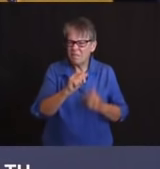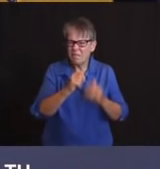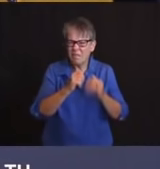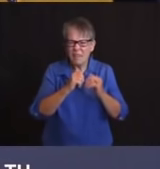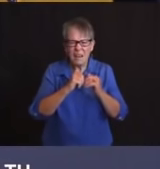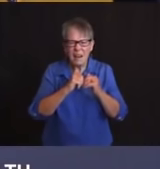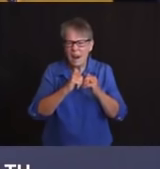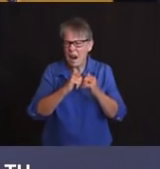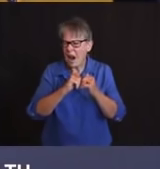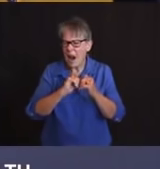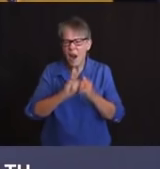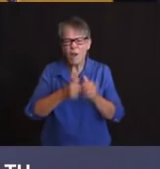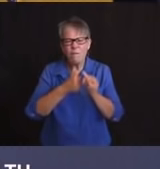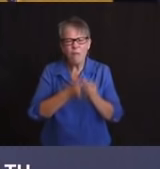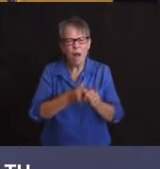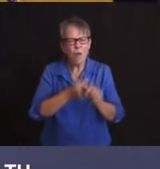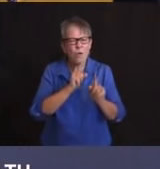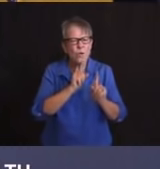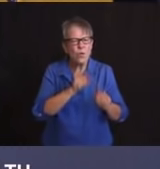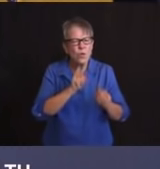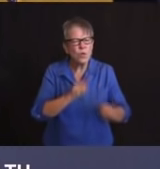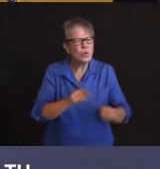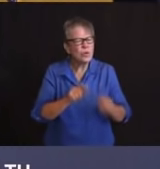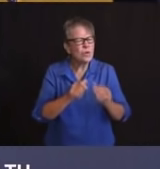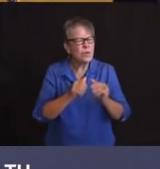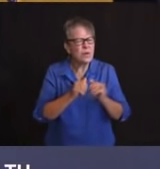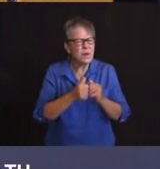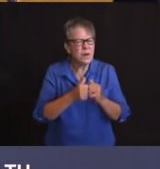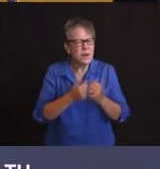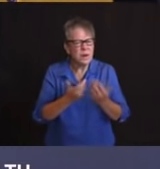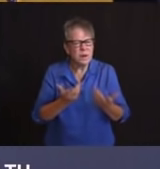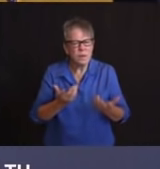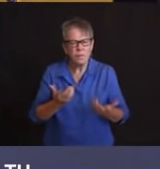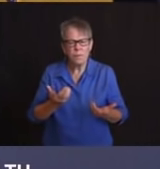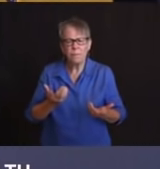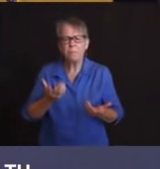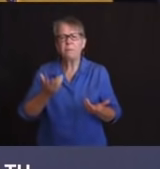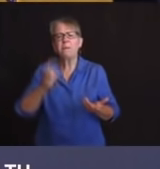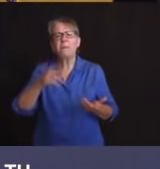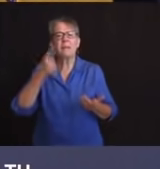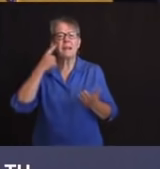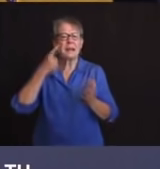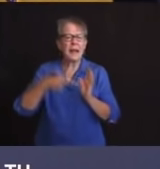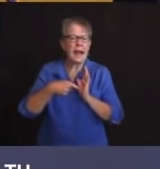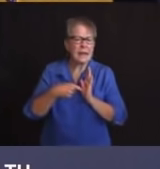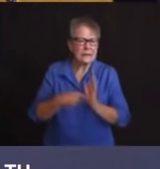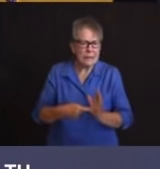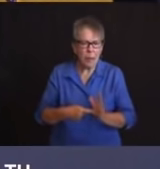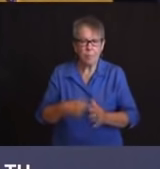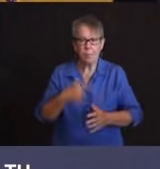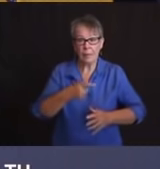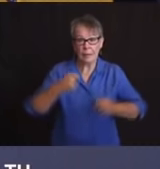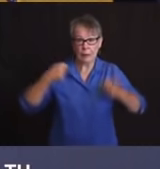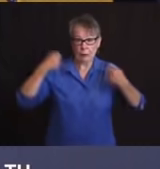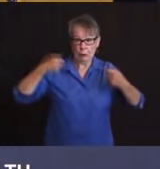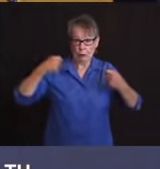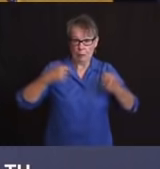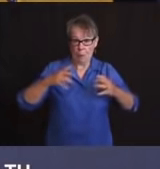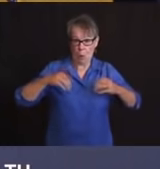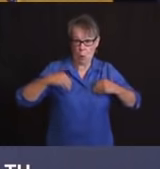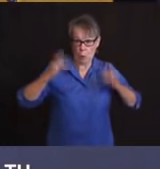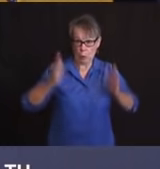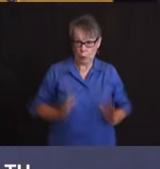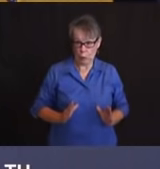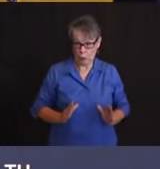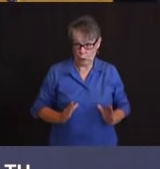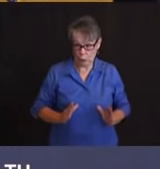there's, I'm the gym guy, I know. There are certain gym owners who, during this, while waiting for your order last week, switched over to PMAs,